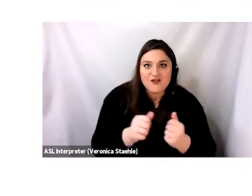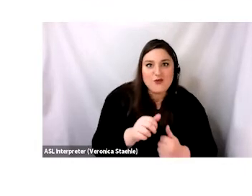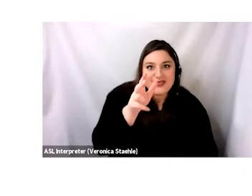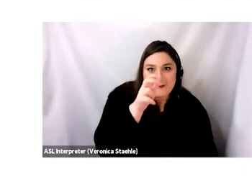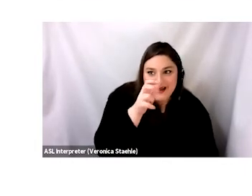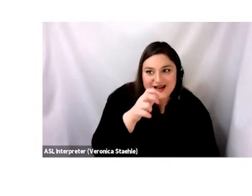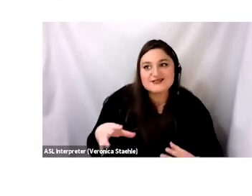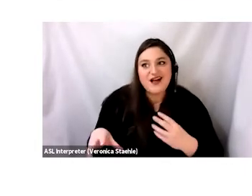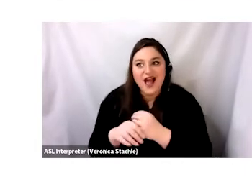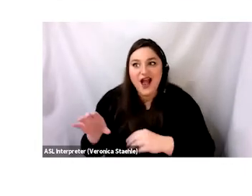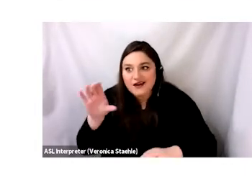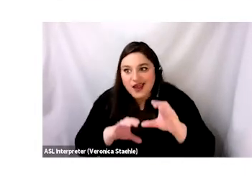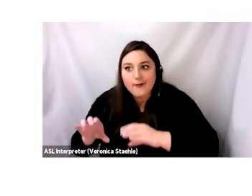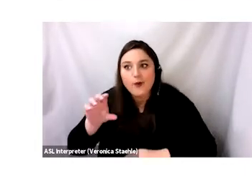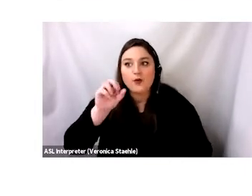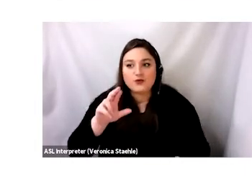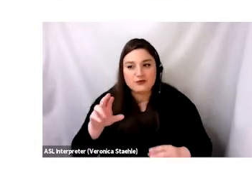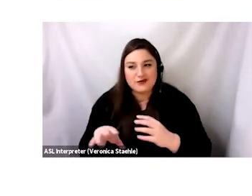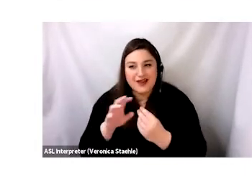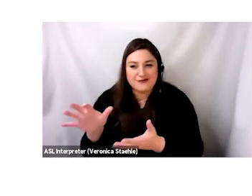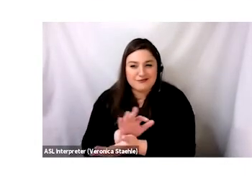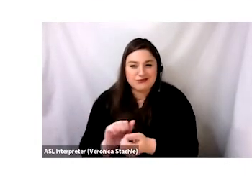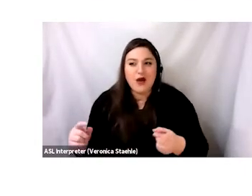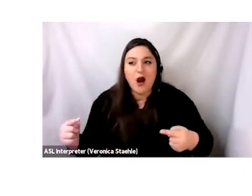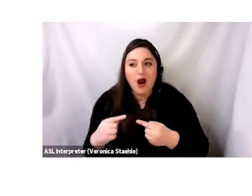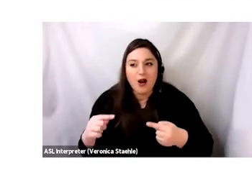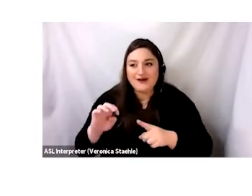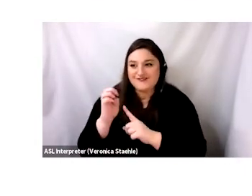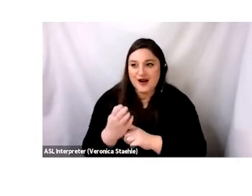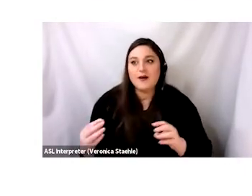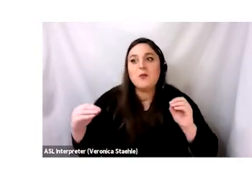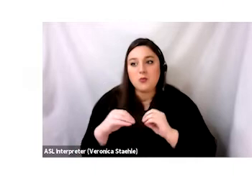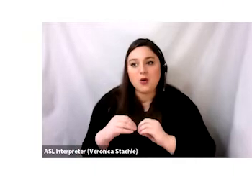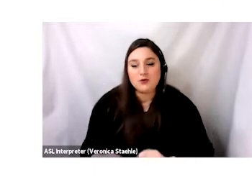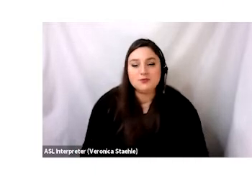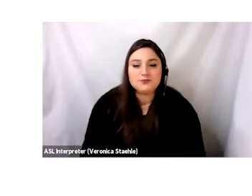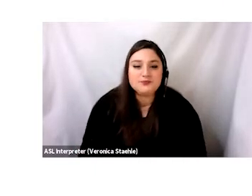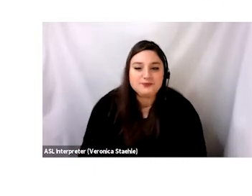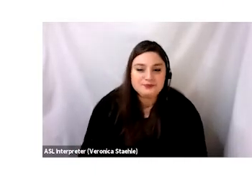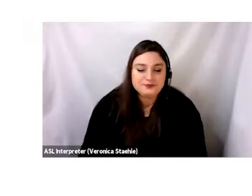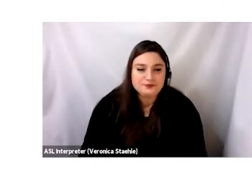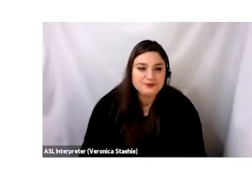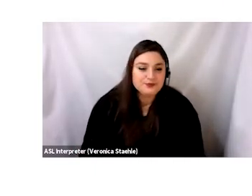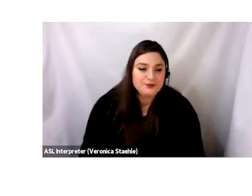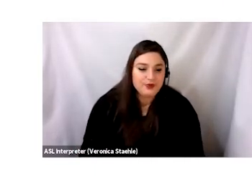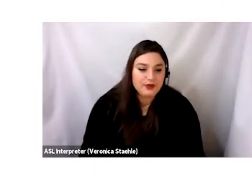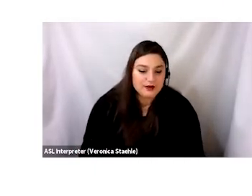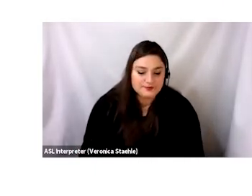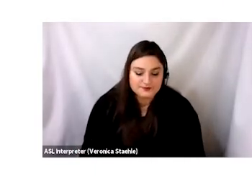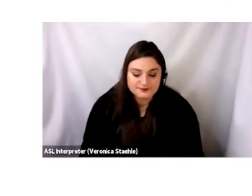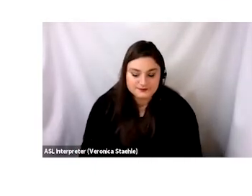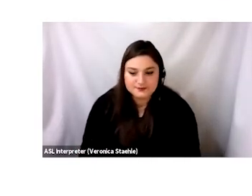further can degrade the environment. The other thing about mass producing cotton for profit is that it